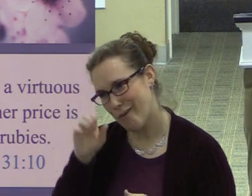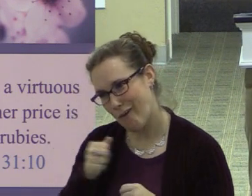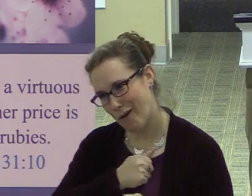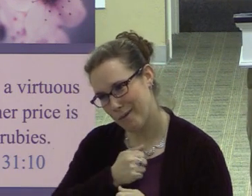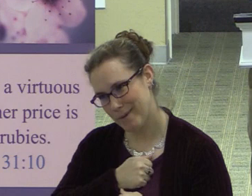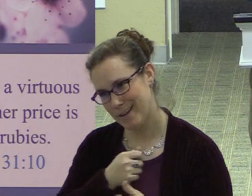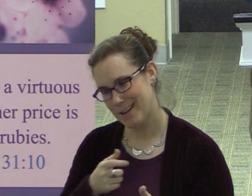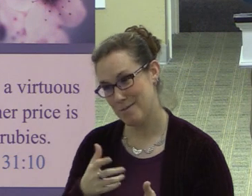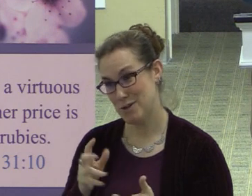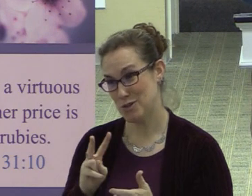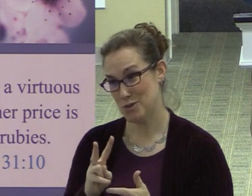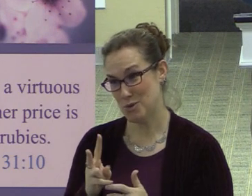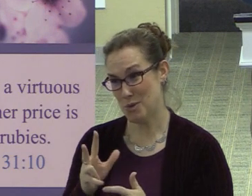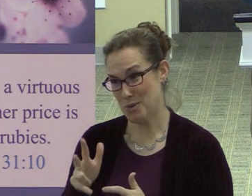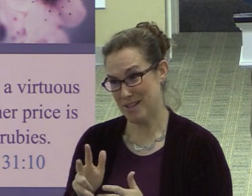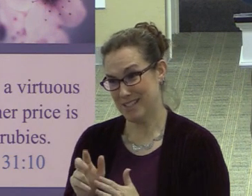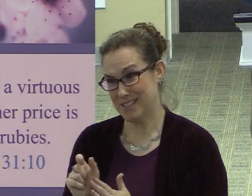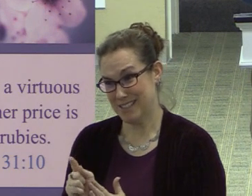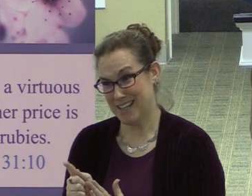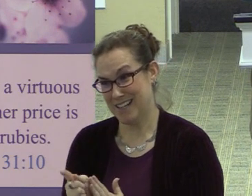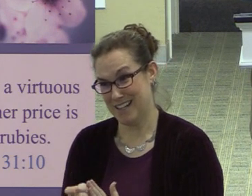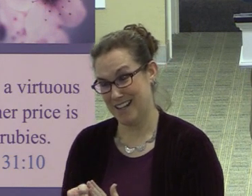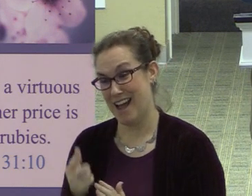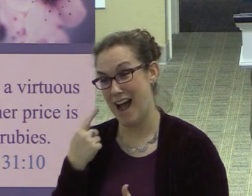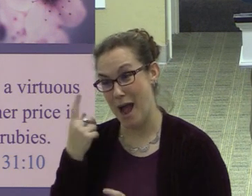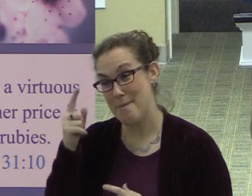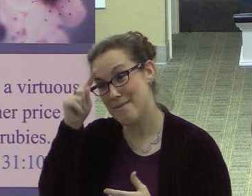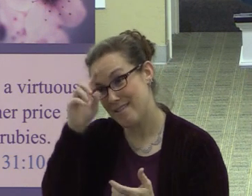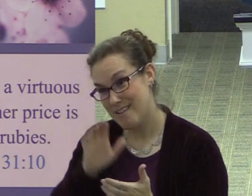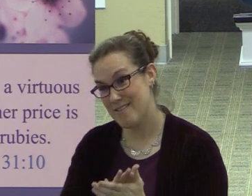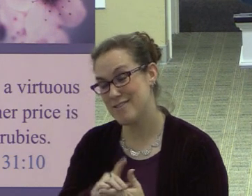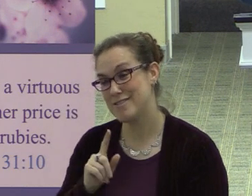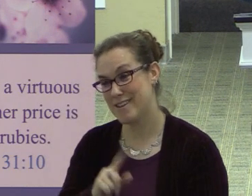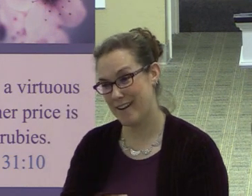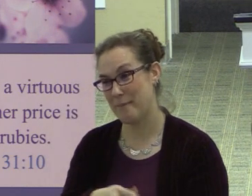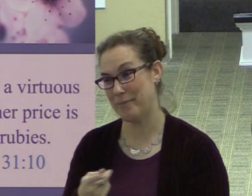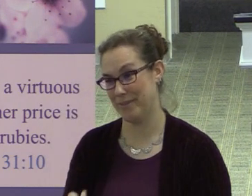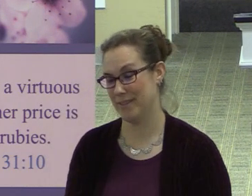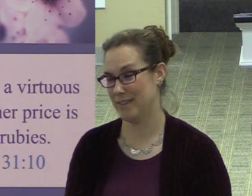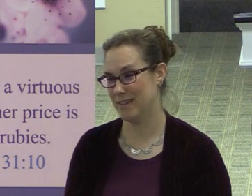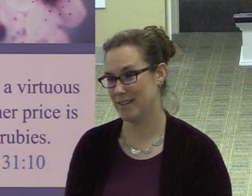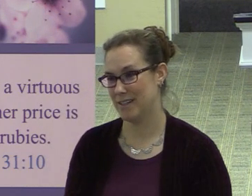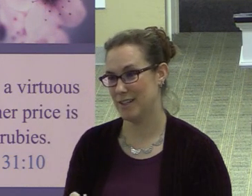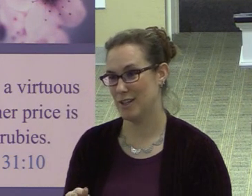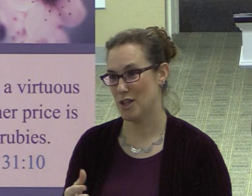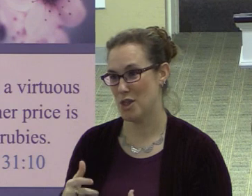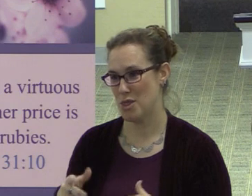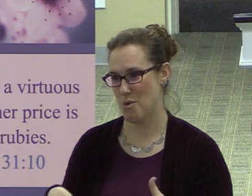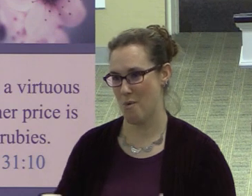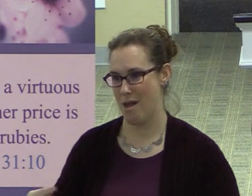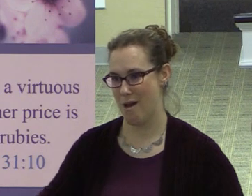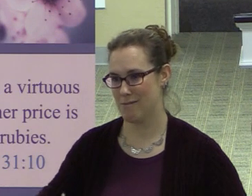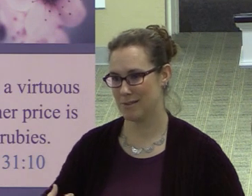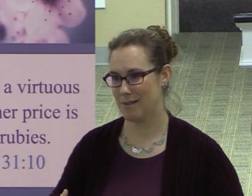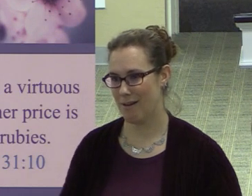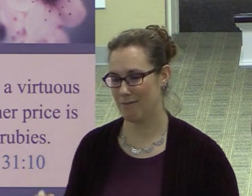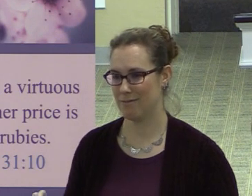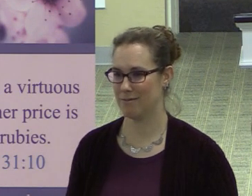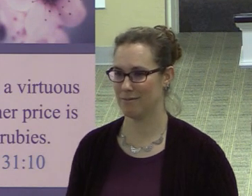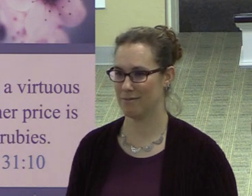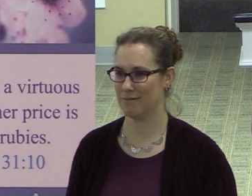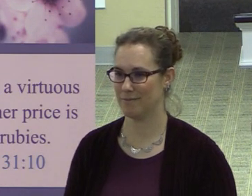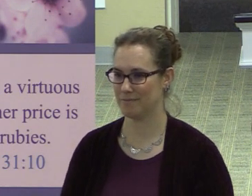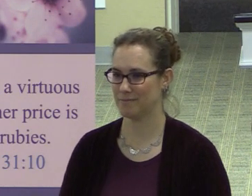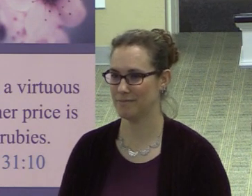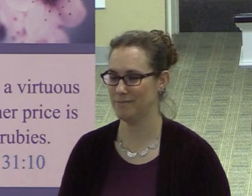like 2 or 3 seconds that it came down. No. I believe there was a little bit of time right there. The wheels come off. Boom.